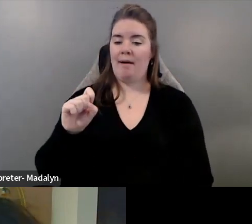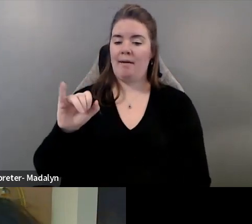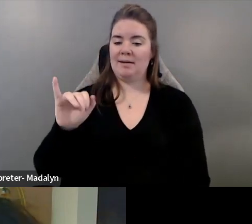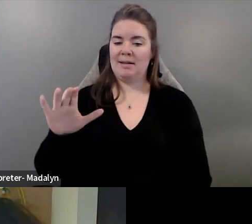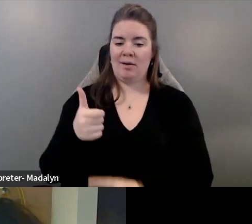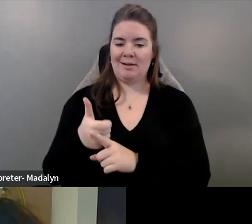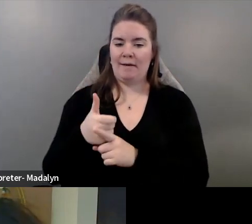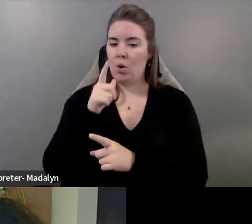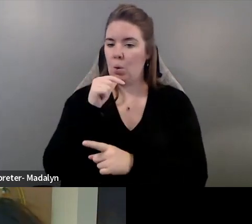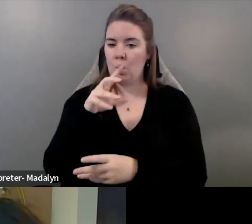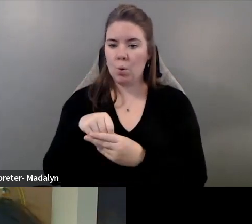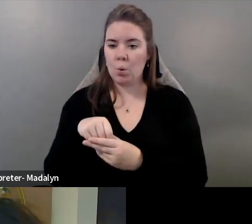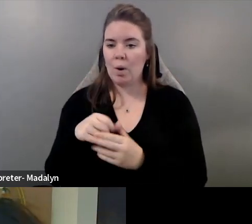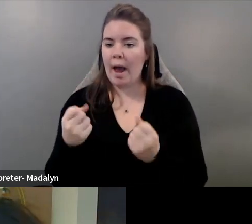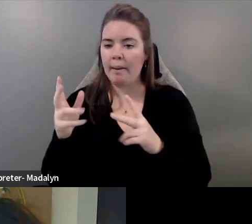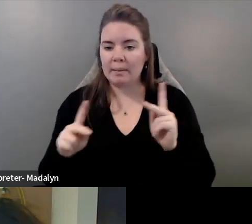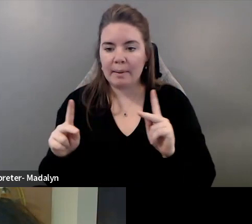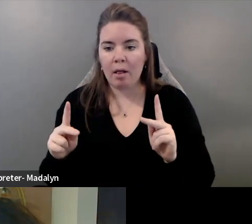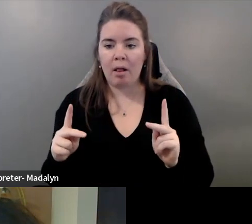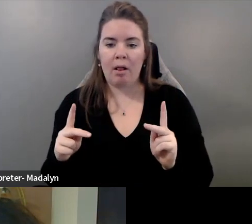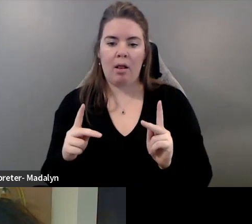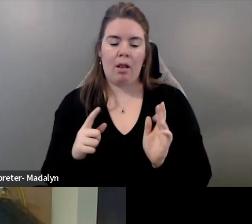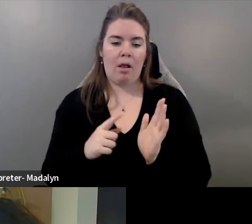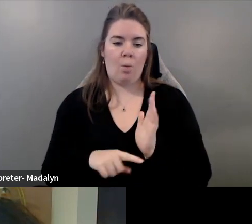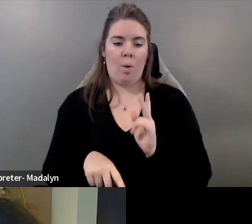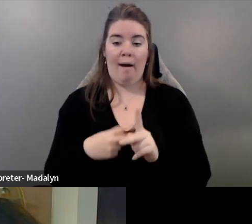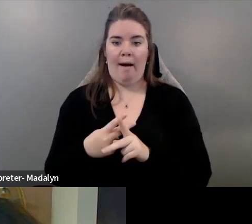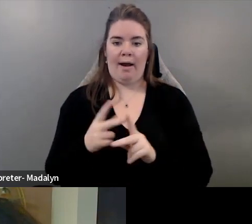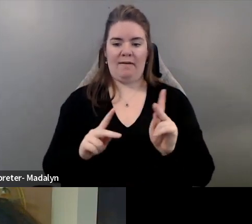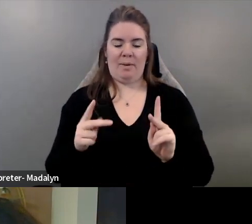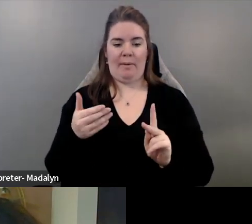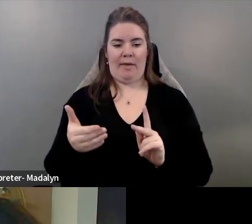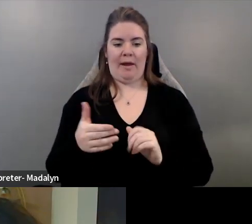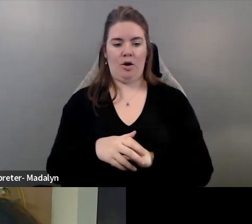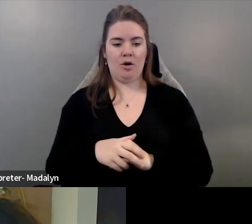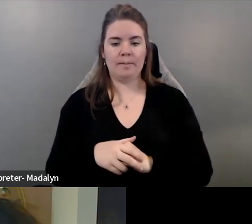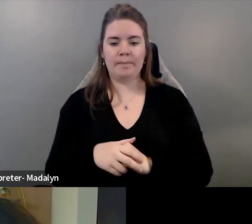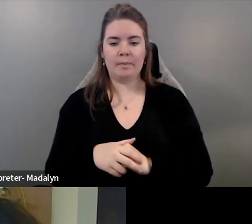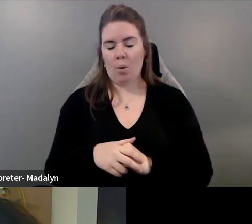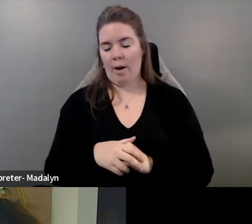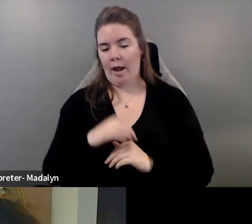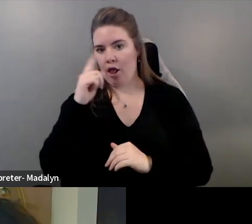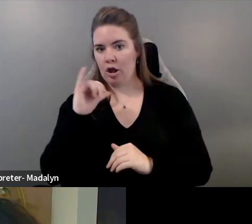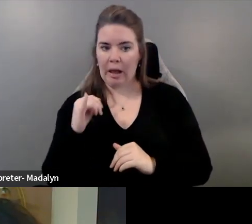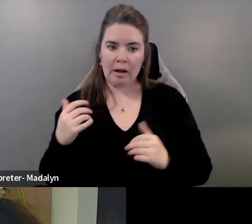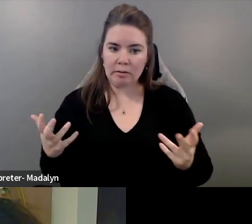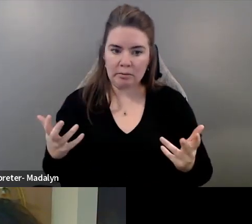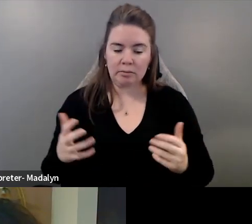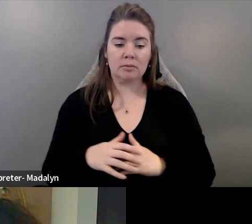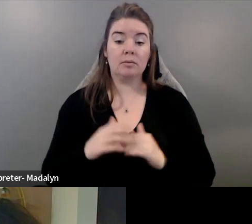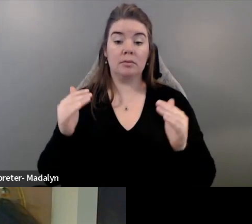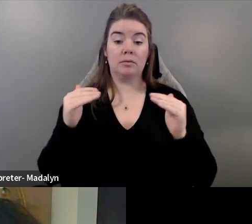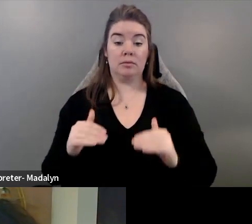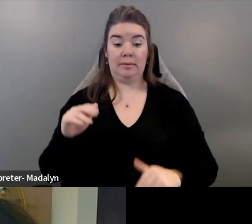on it? How many people are in it? What kinds of people are there? What does it look like? Section